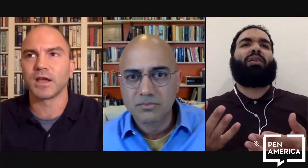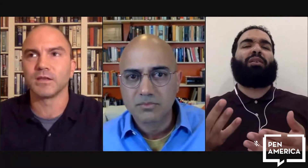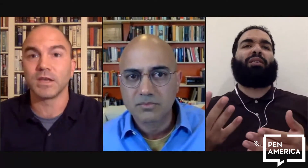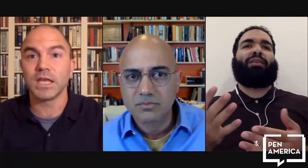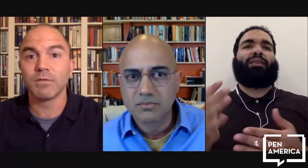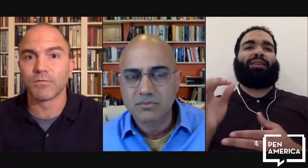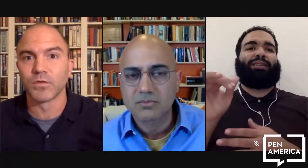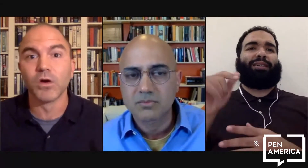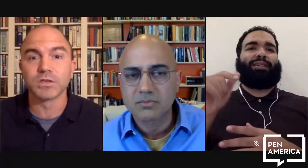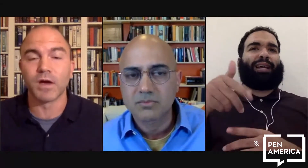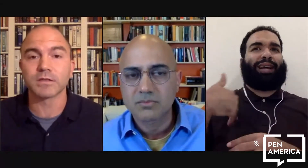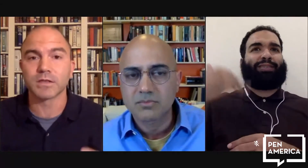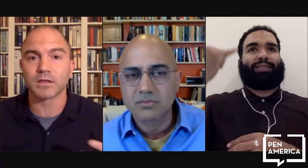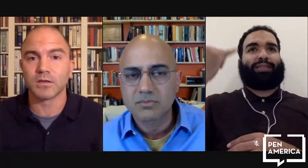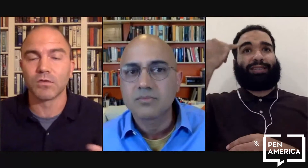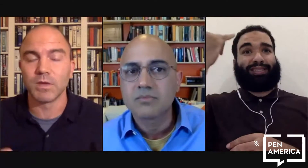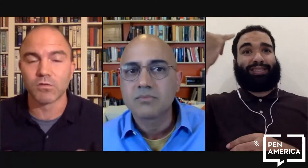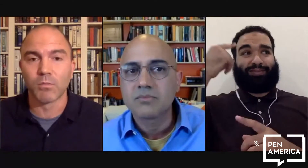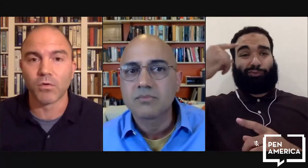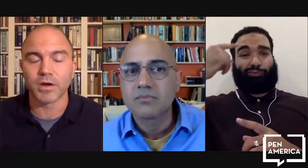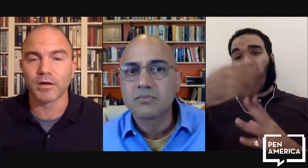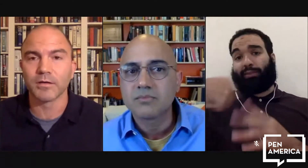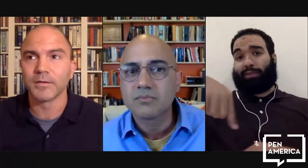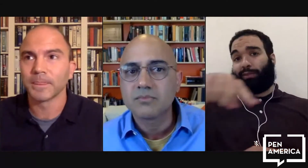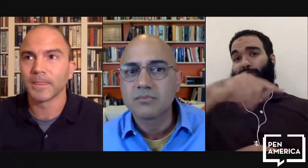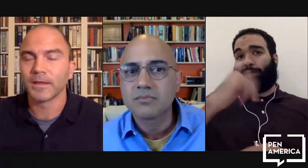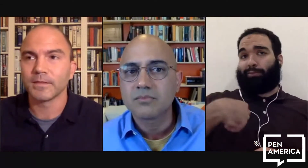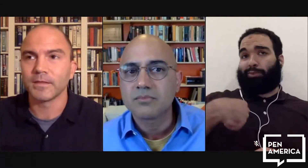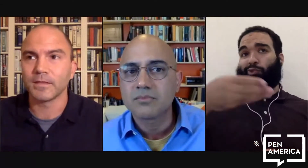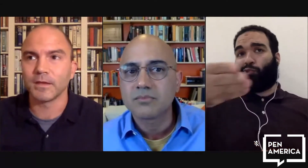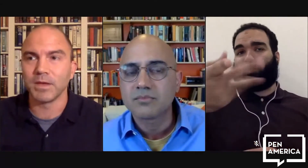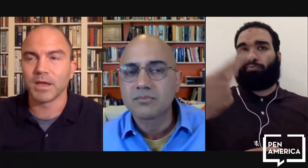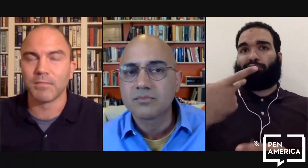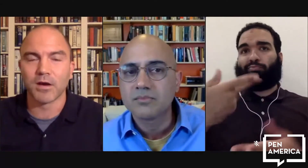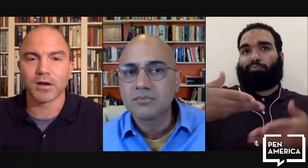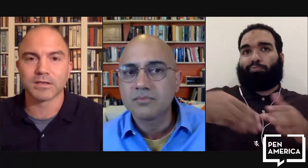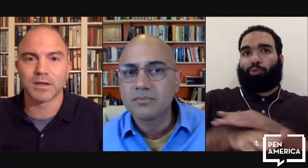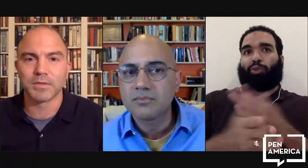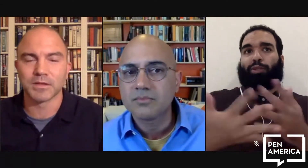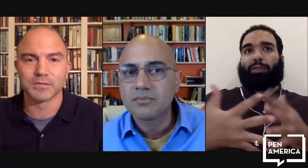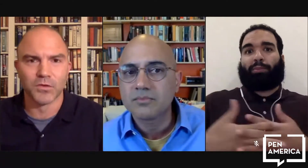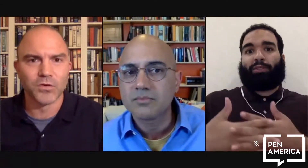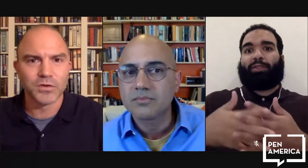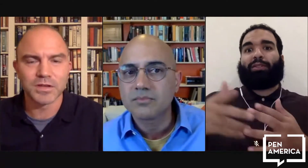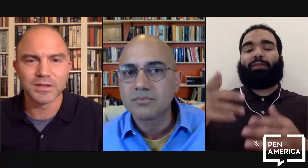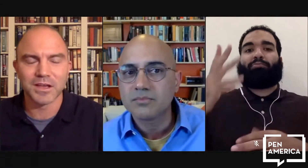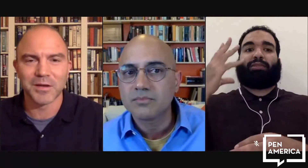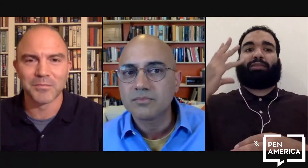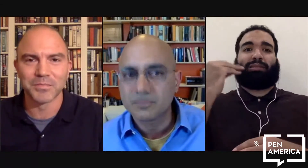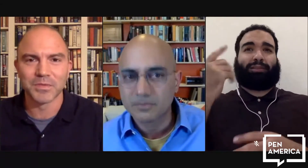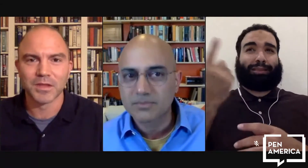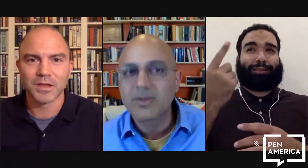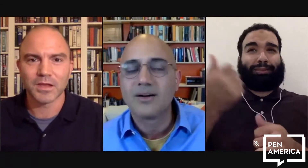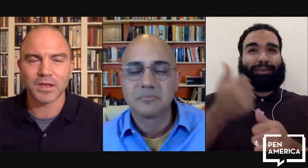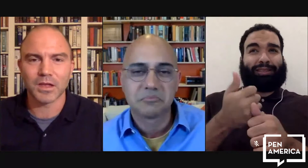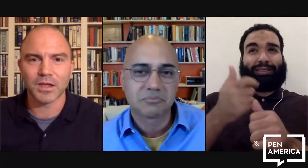there's an idea that even for those of us like you and me who were born here, that being American is something learned.